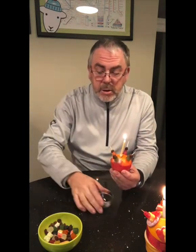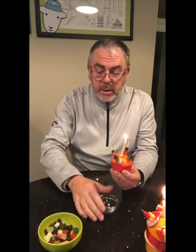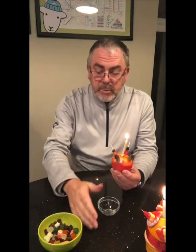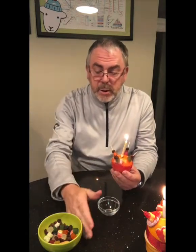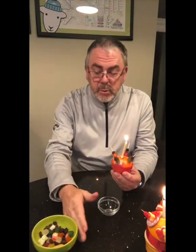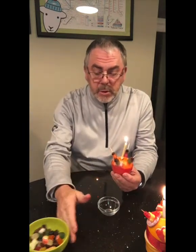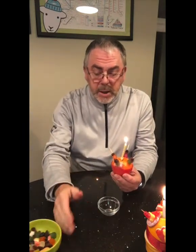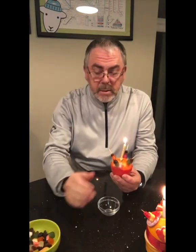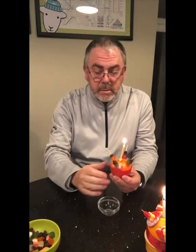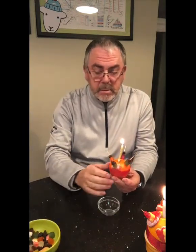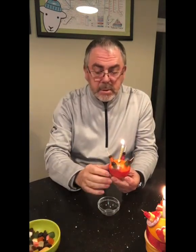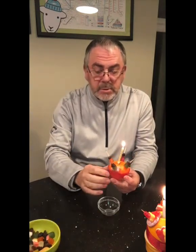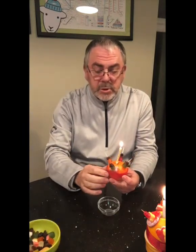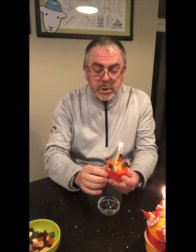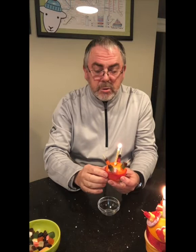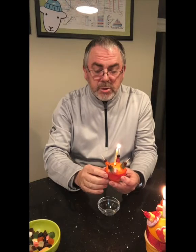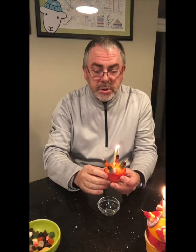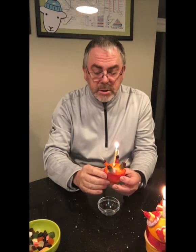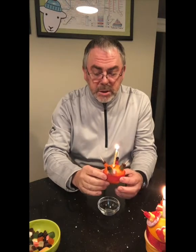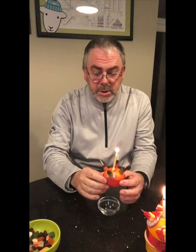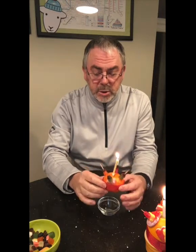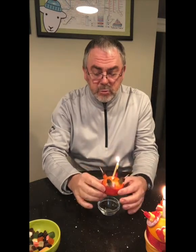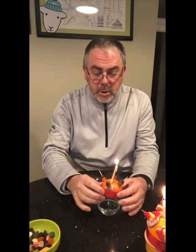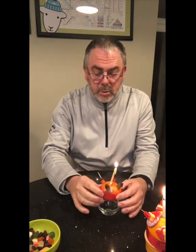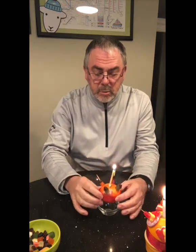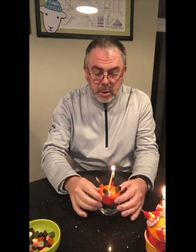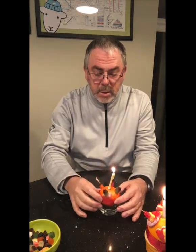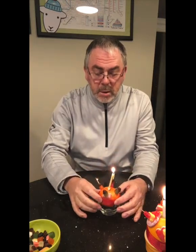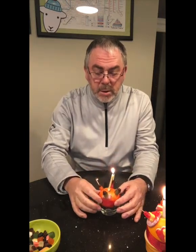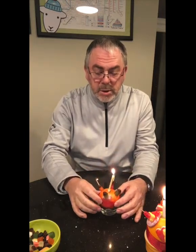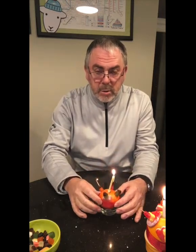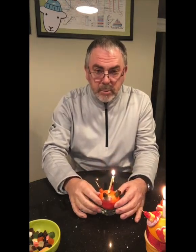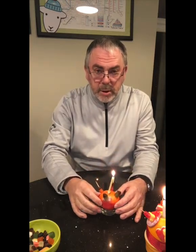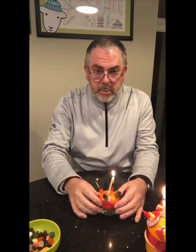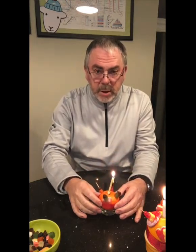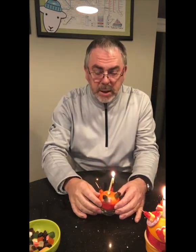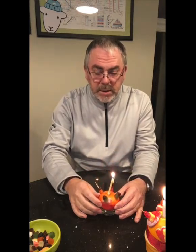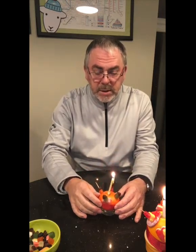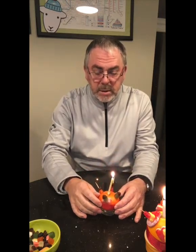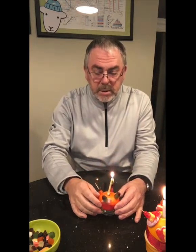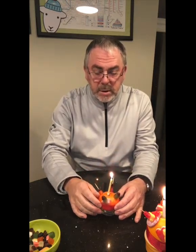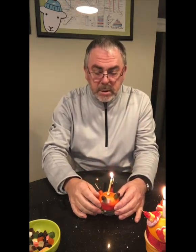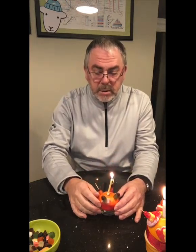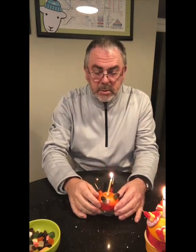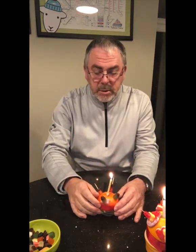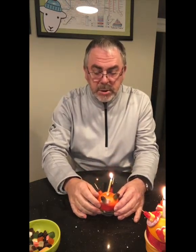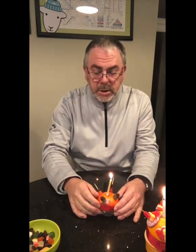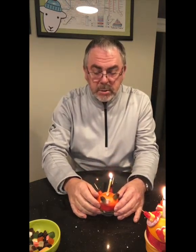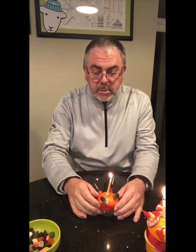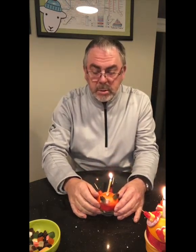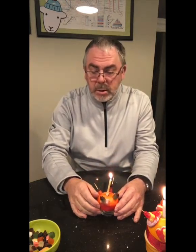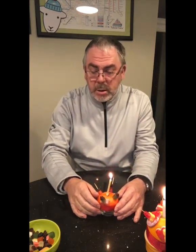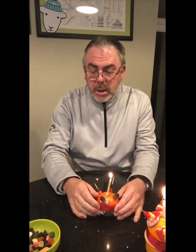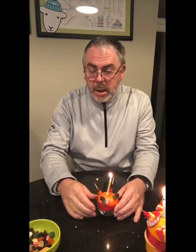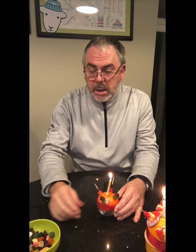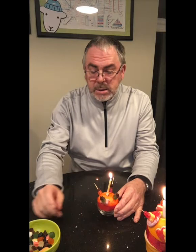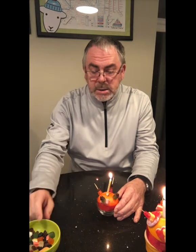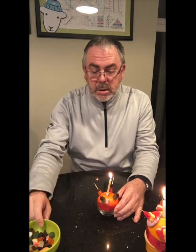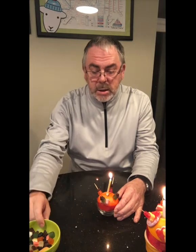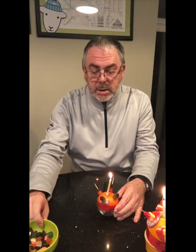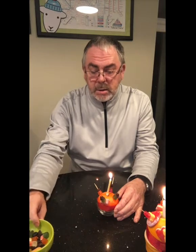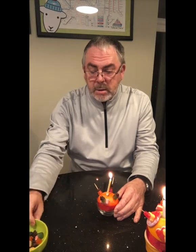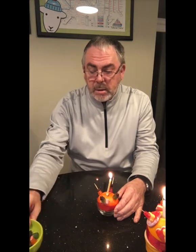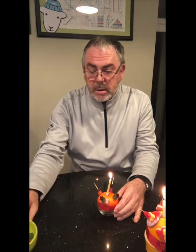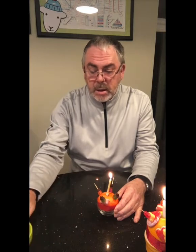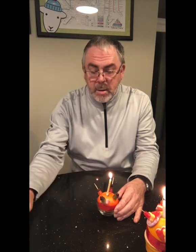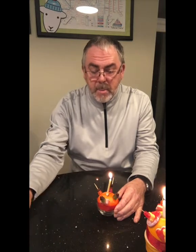just got a little bowl there because I'm just conscious that these do roll, so I'm going to place that little Christingle